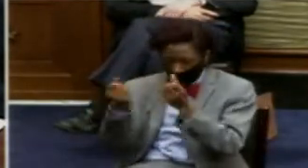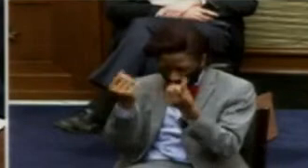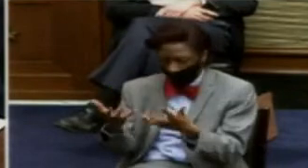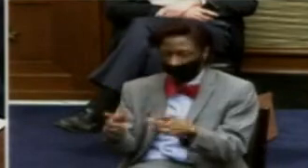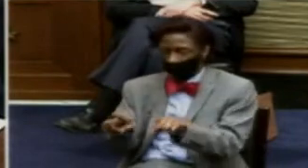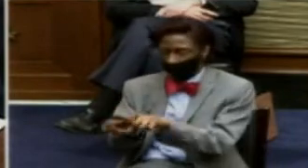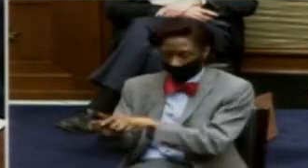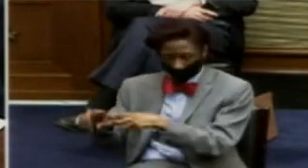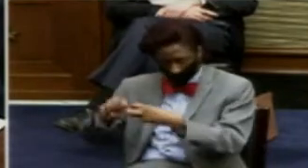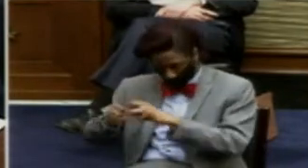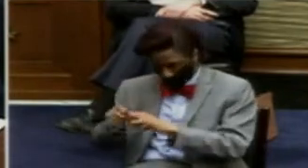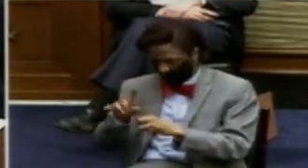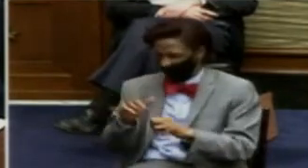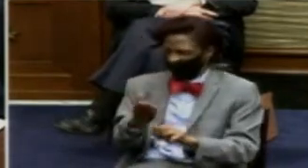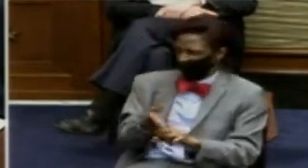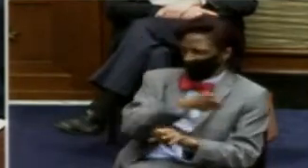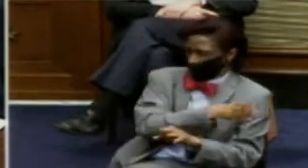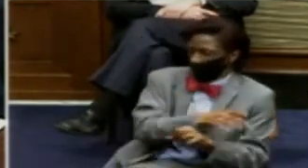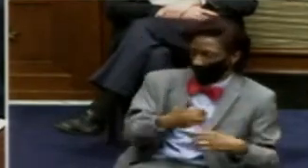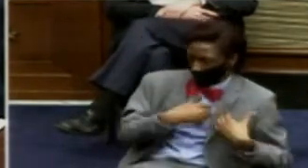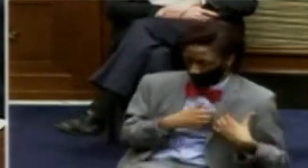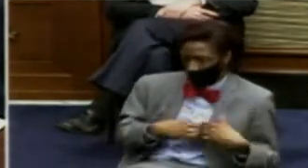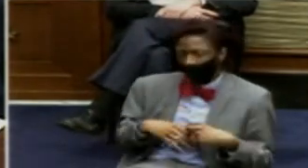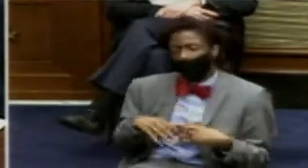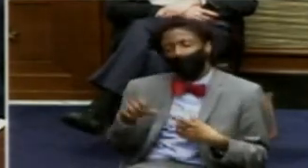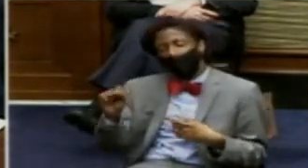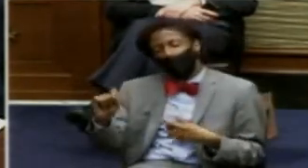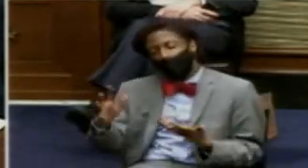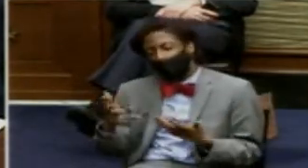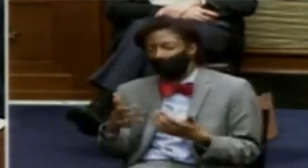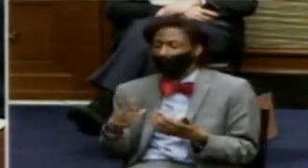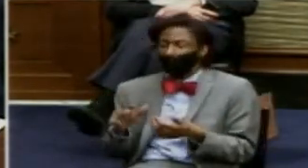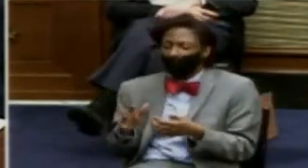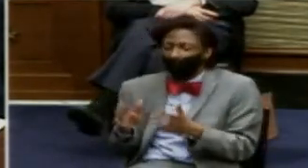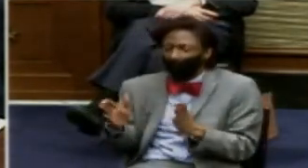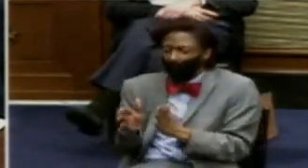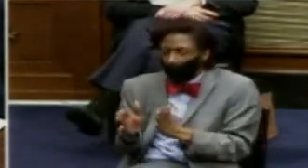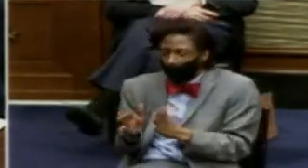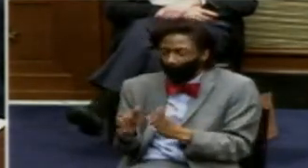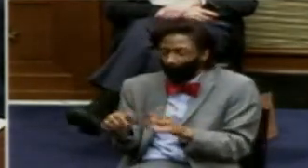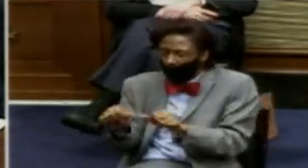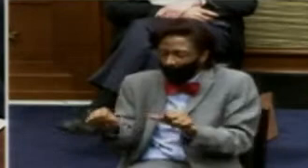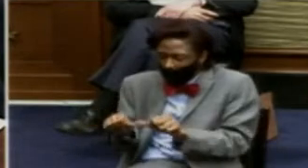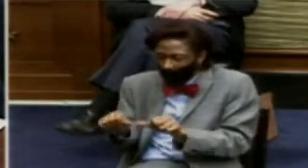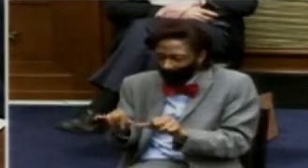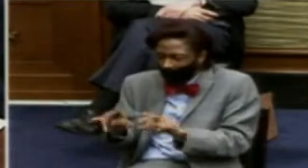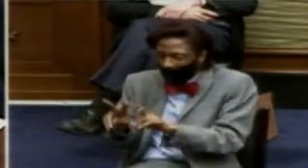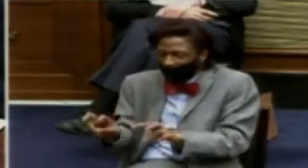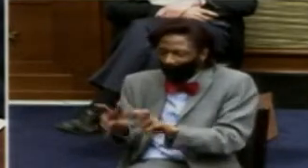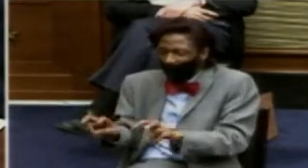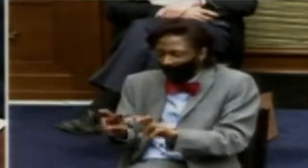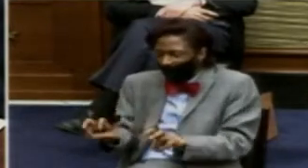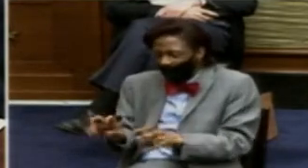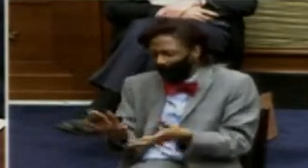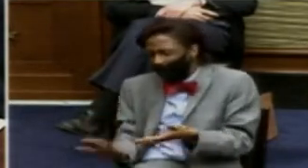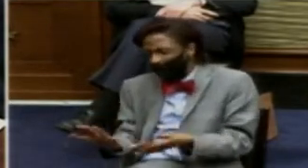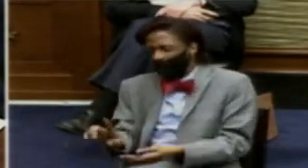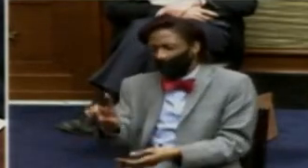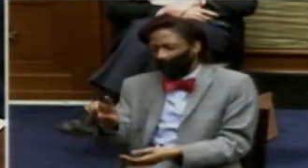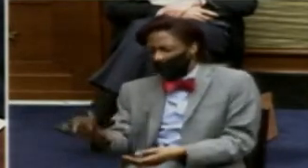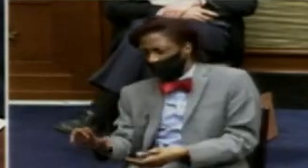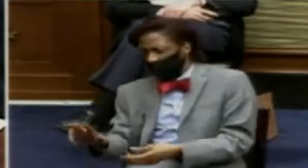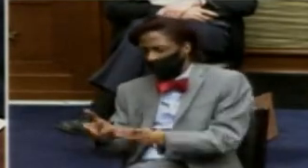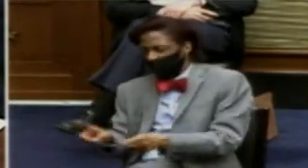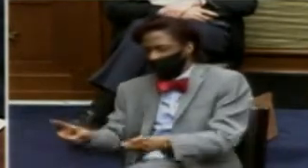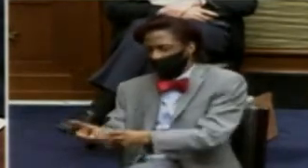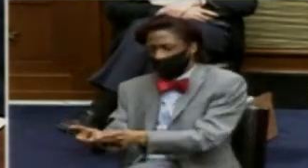retrocession raised. Additionally, it was a much smaller area that was being retrocessed at the time, only about 1/3 of the district.